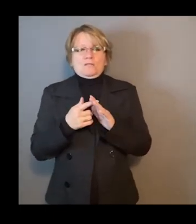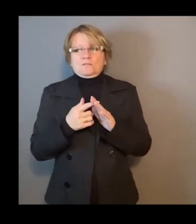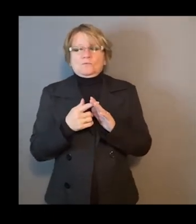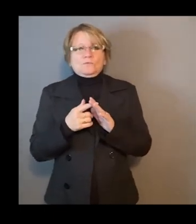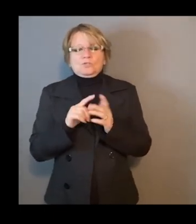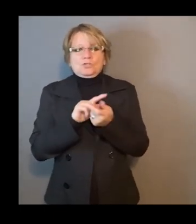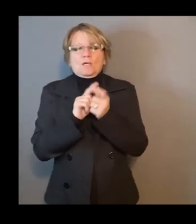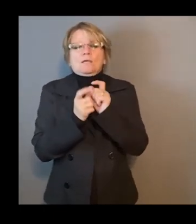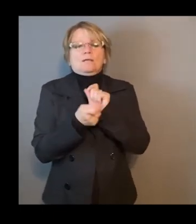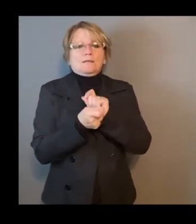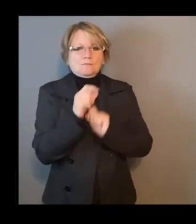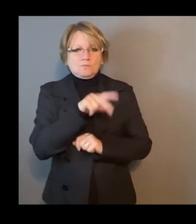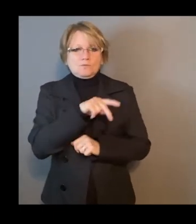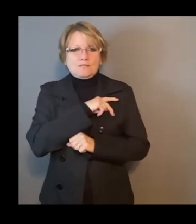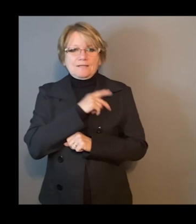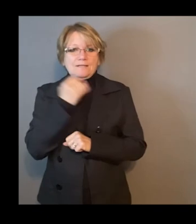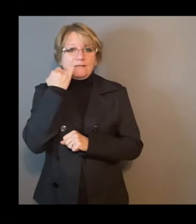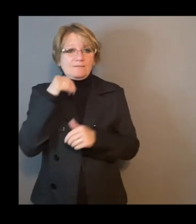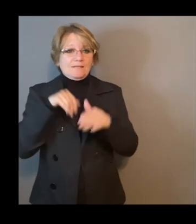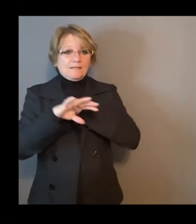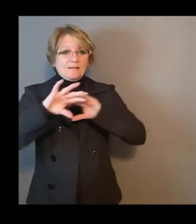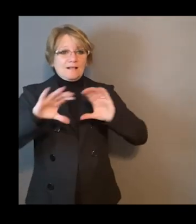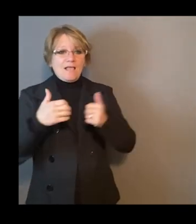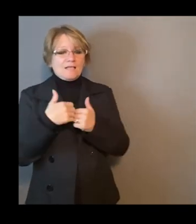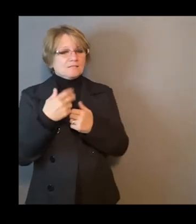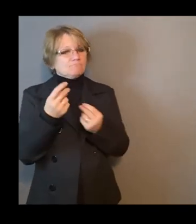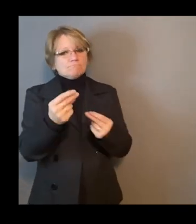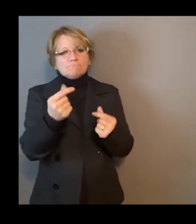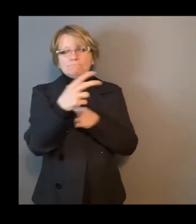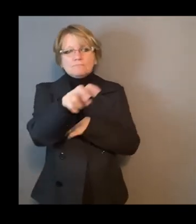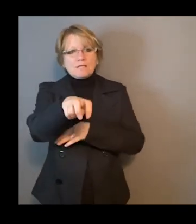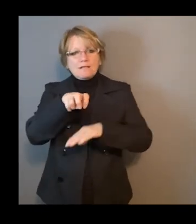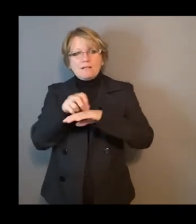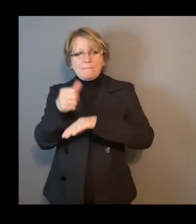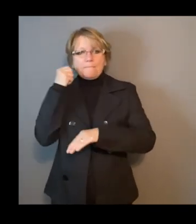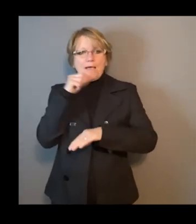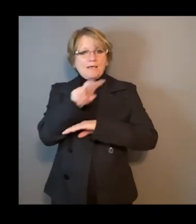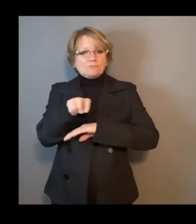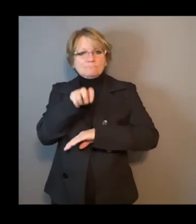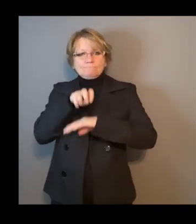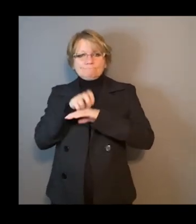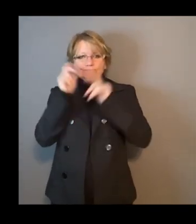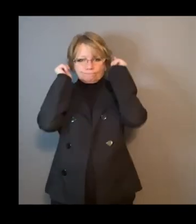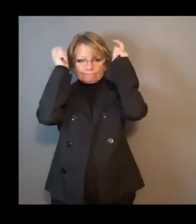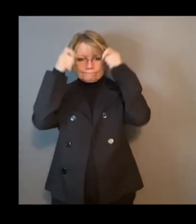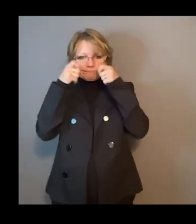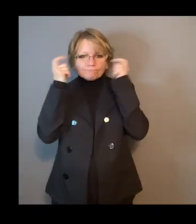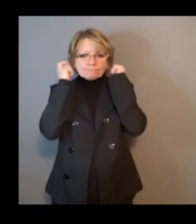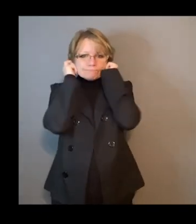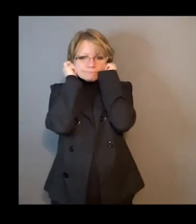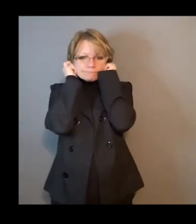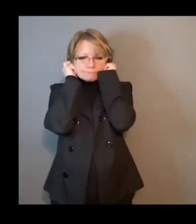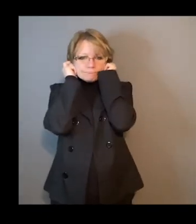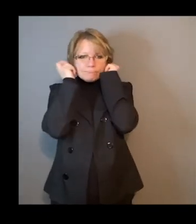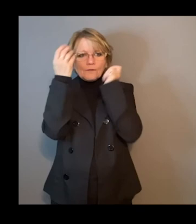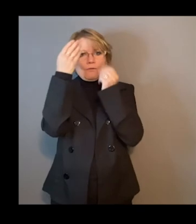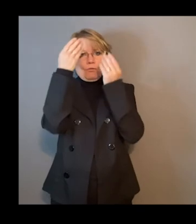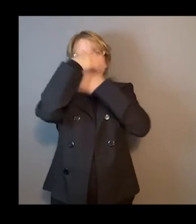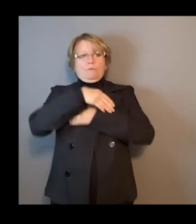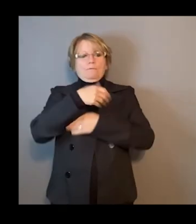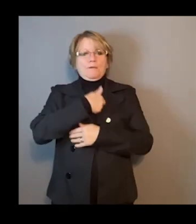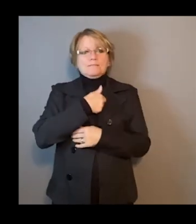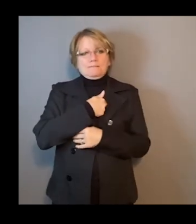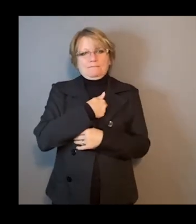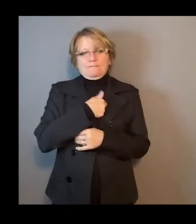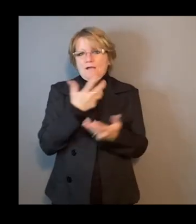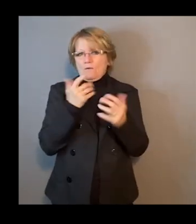way. Like when I walk in class, you know, I'm going right to the back. I got my headphones on, and a hoodie on, whatever. Like, I really don't want you to see